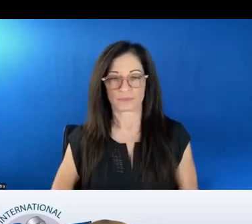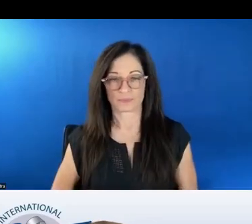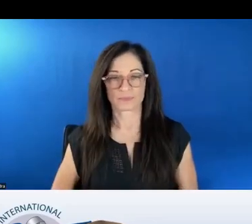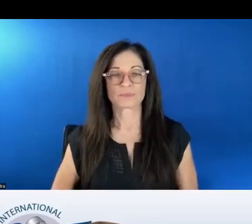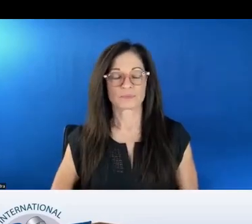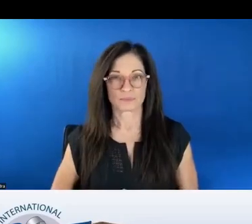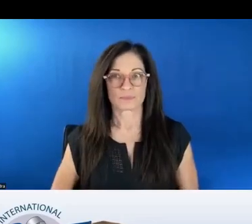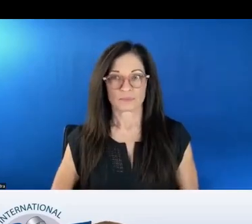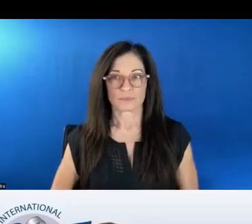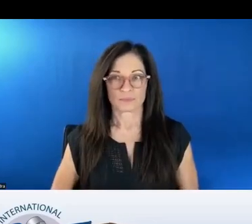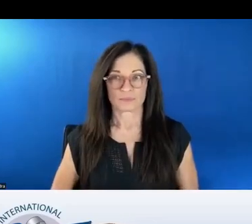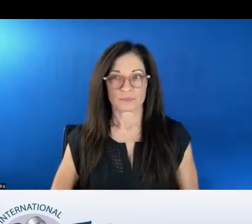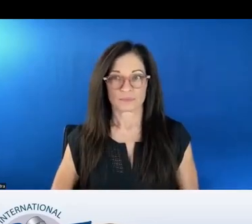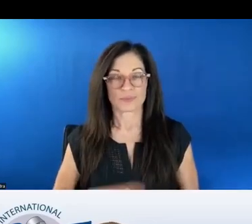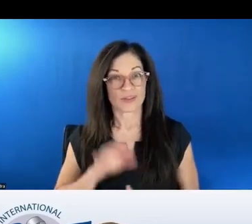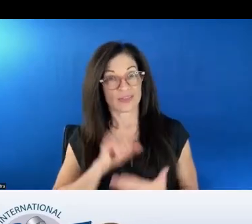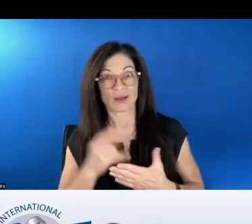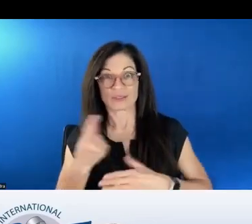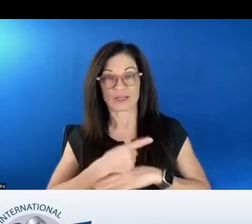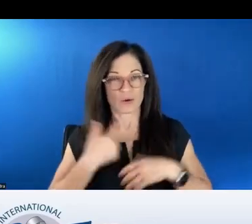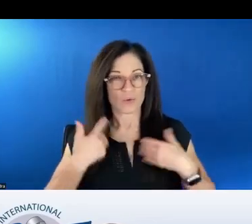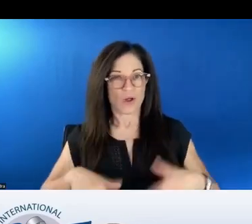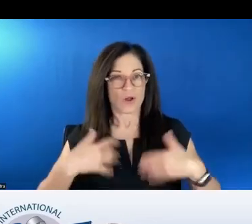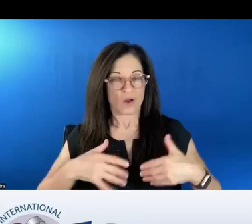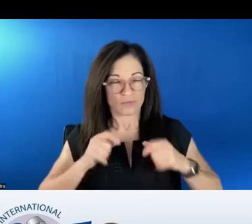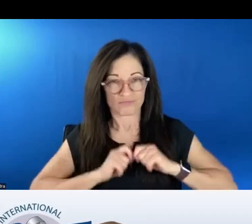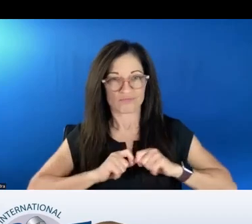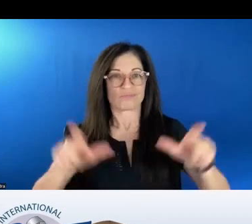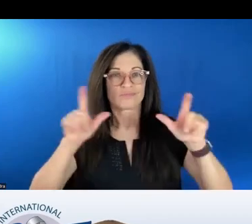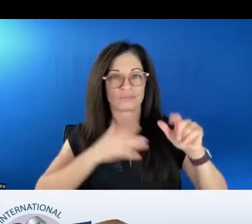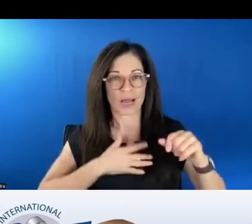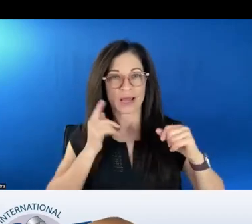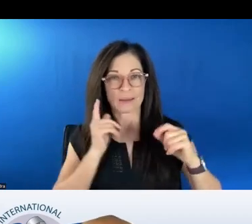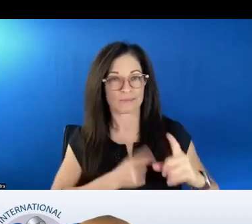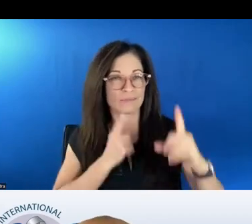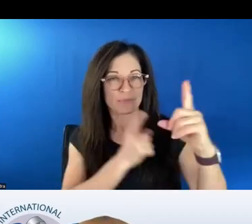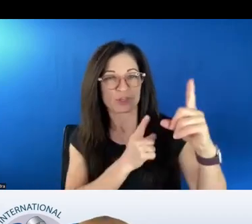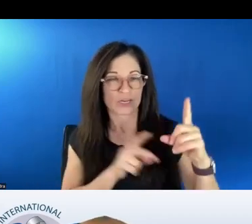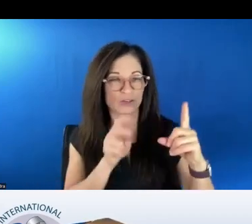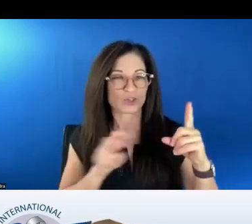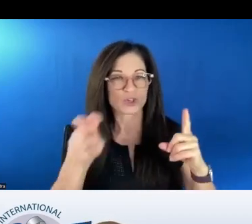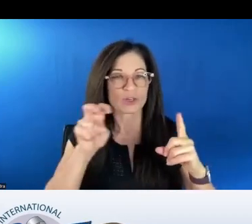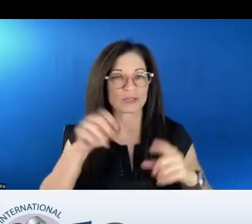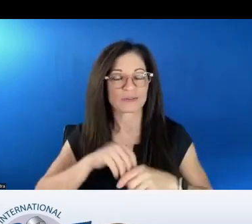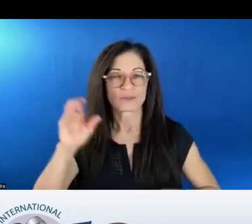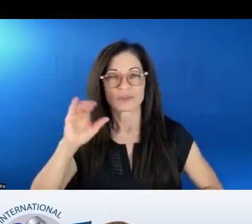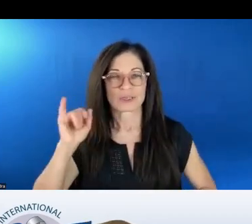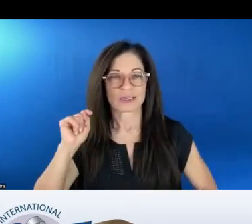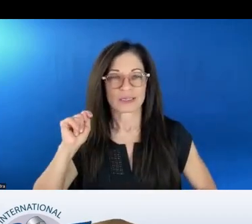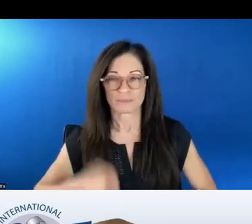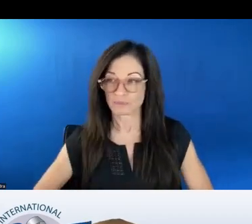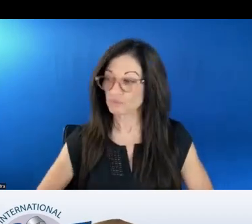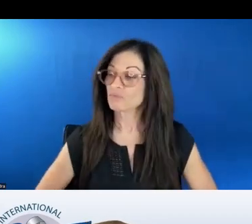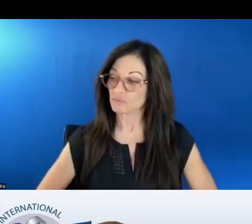actually was the day that really launched my mission and journey into CIT. So I was